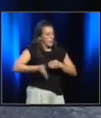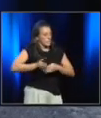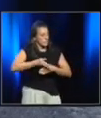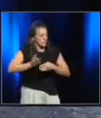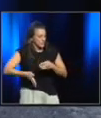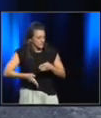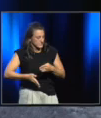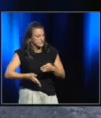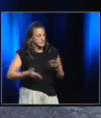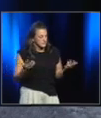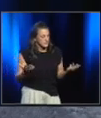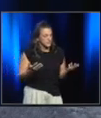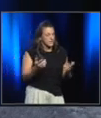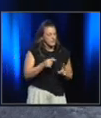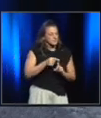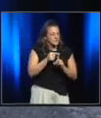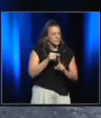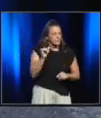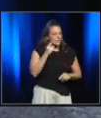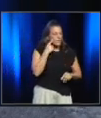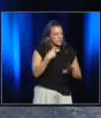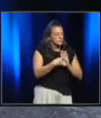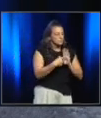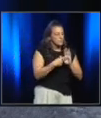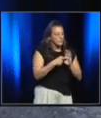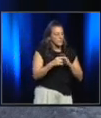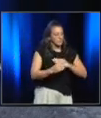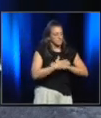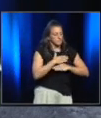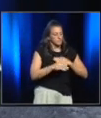because a beachmaster will probably have hundreds of pups.